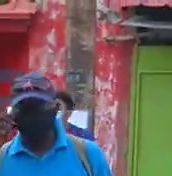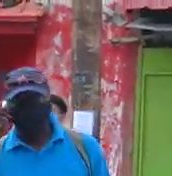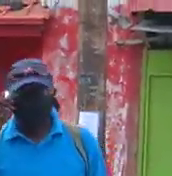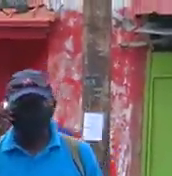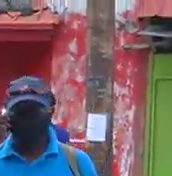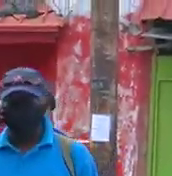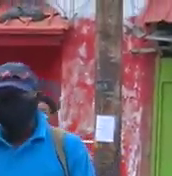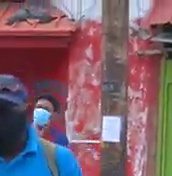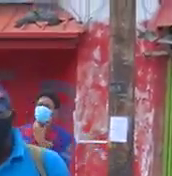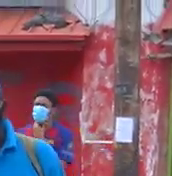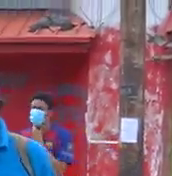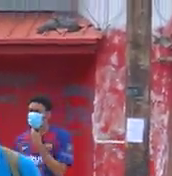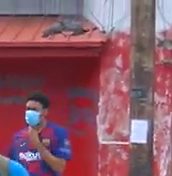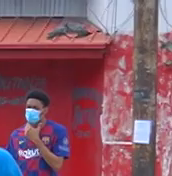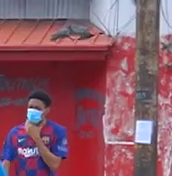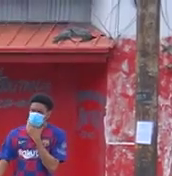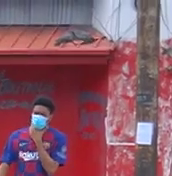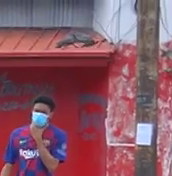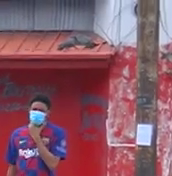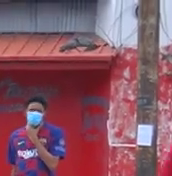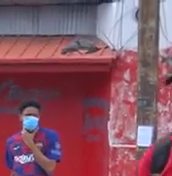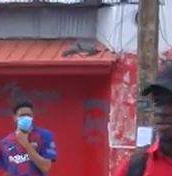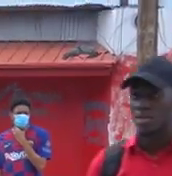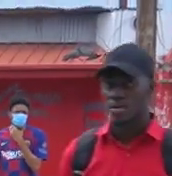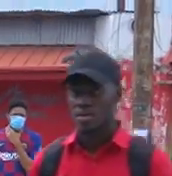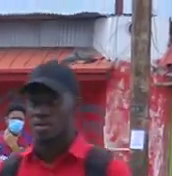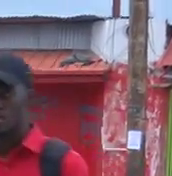wearing masks and maintaining social